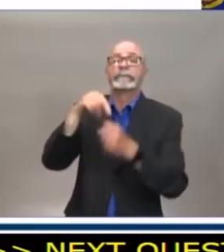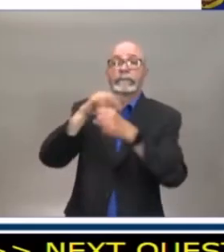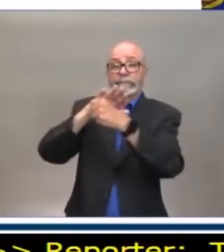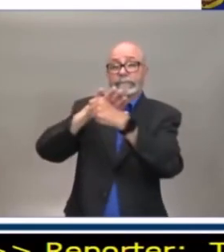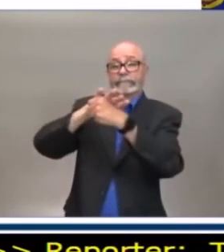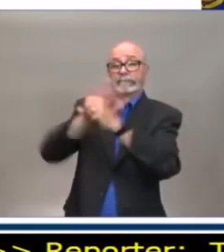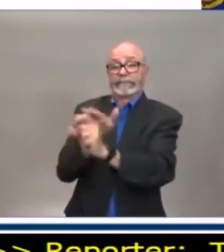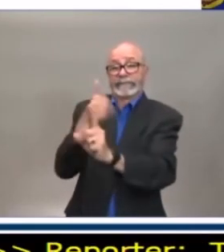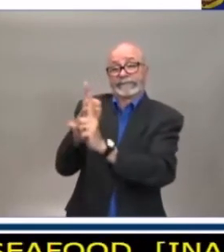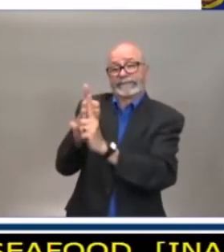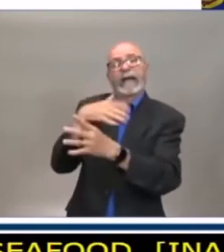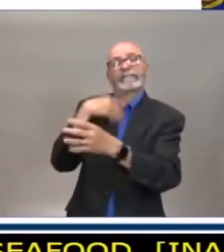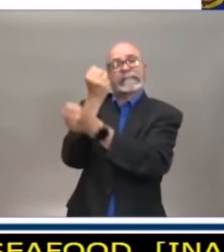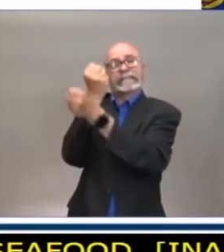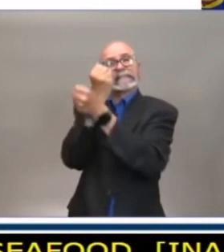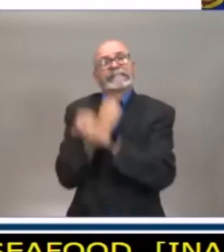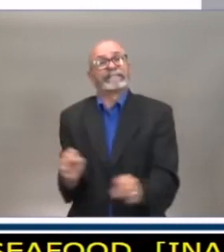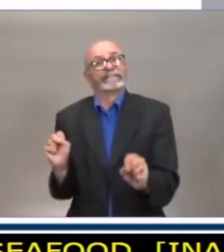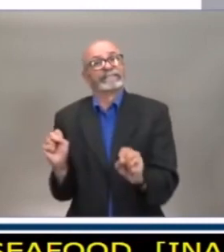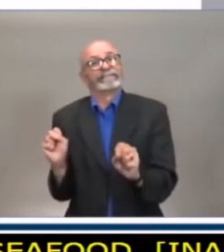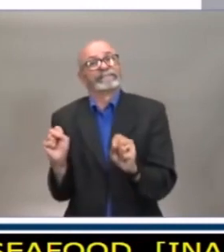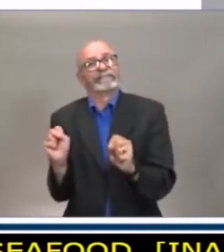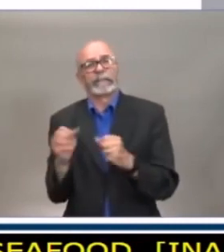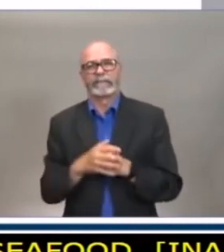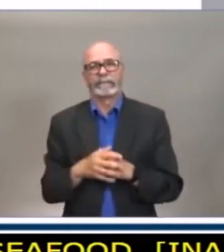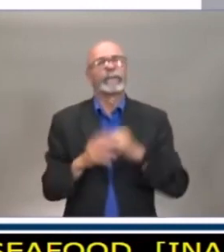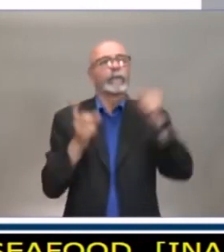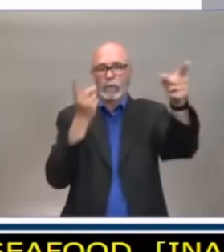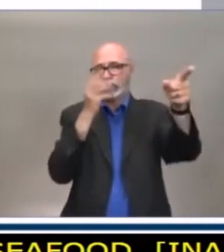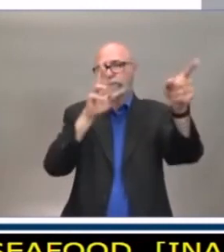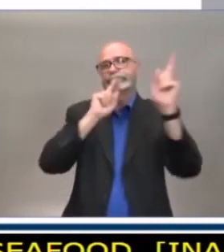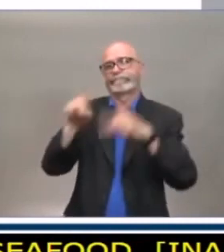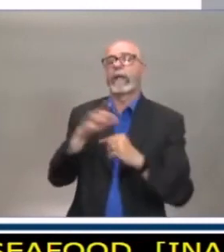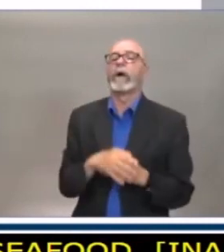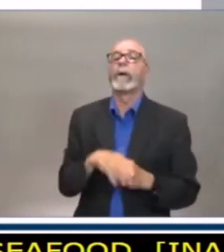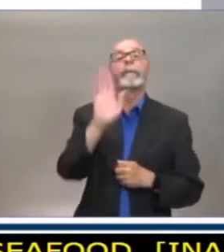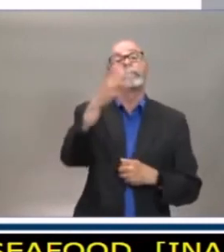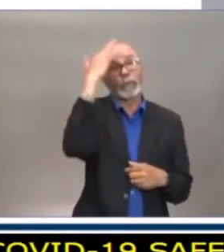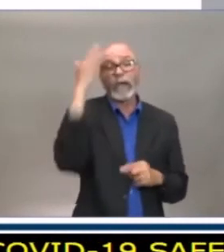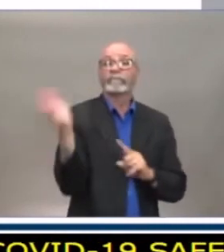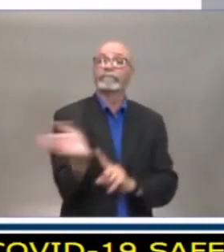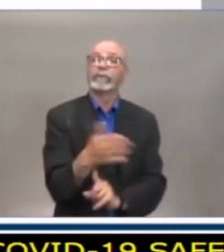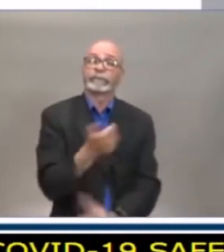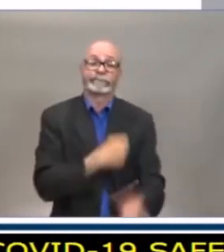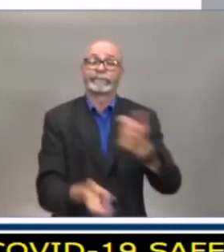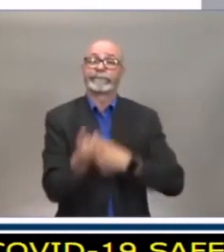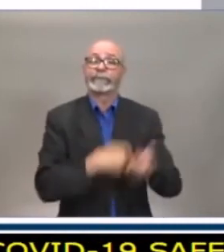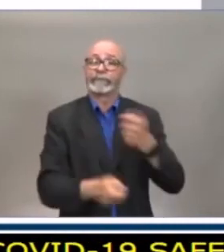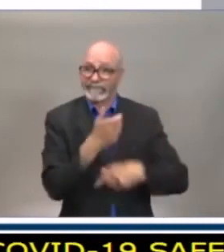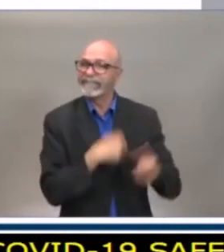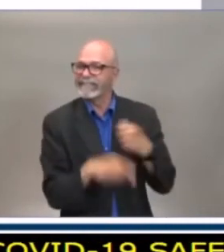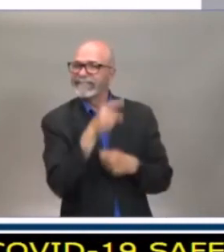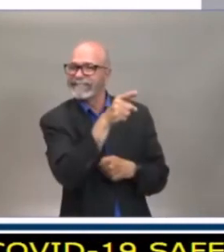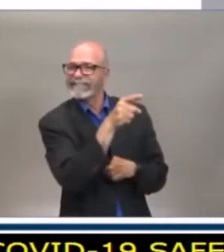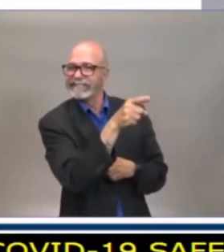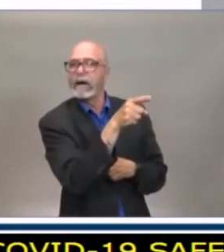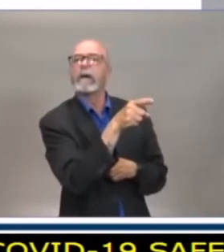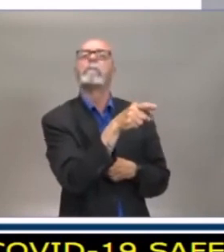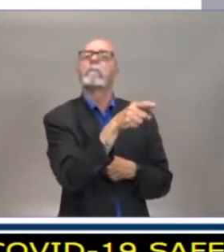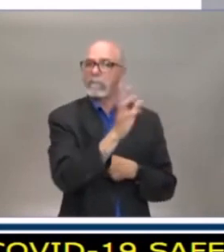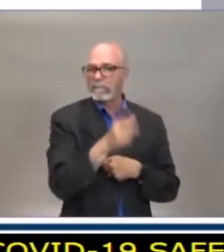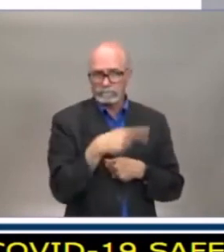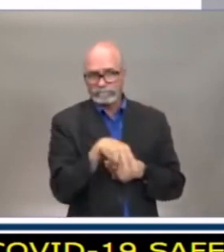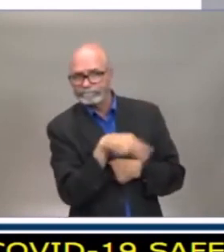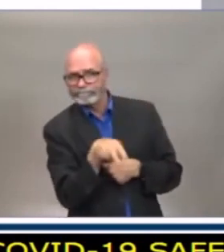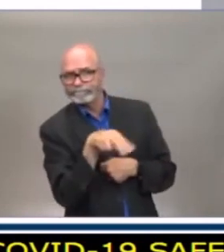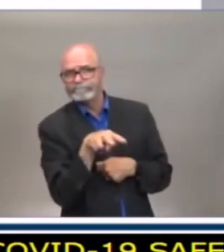know we have worked with the whole fishery sector, the fishing industry. They have an ongoing process,